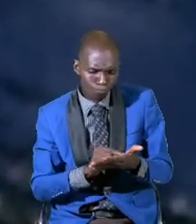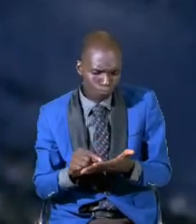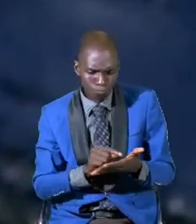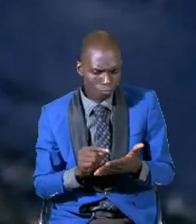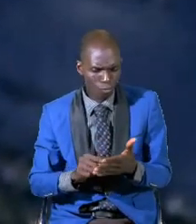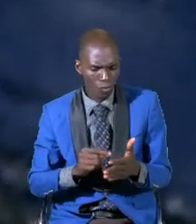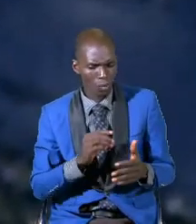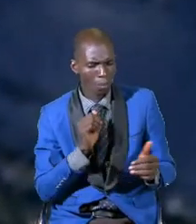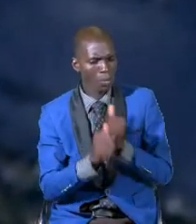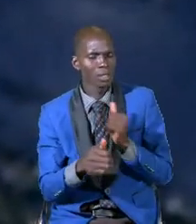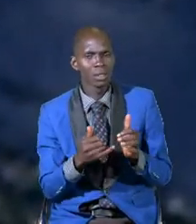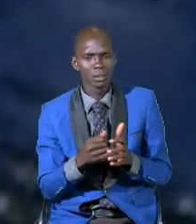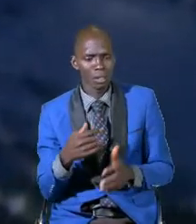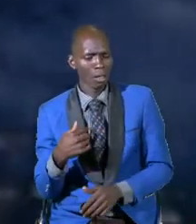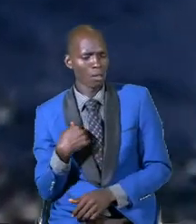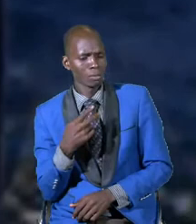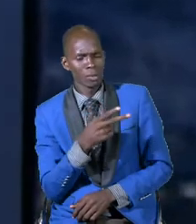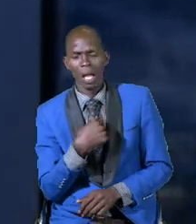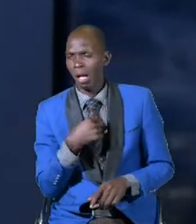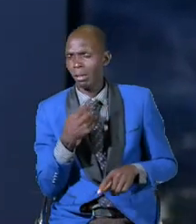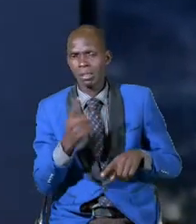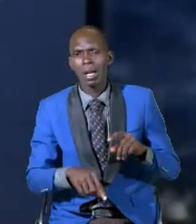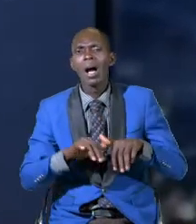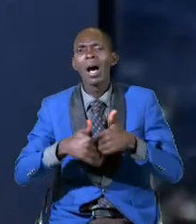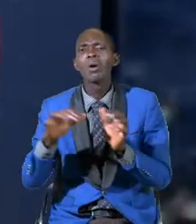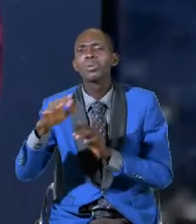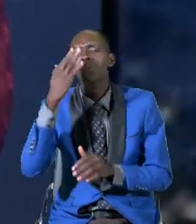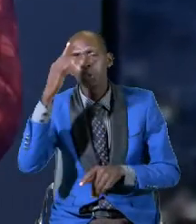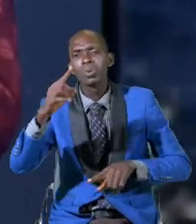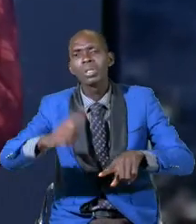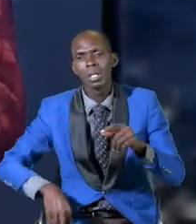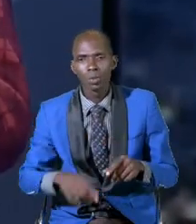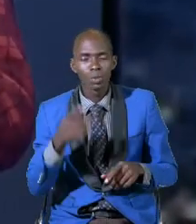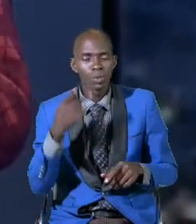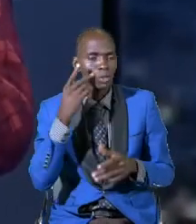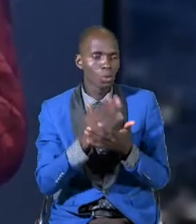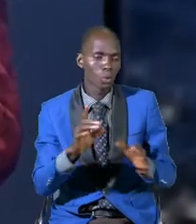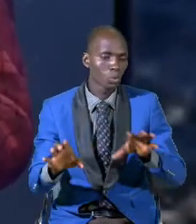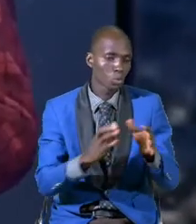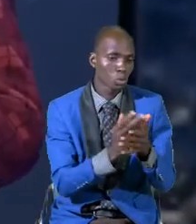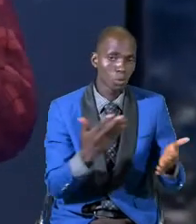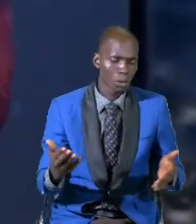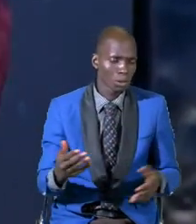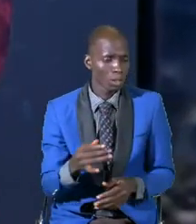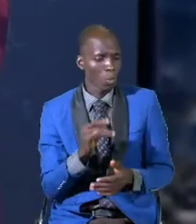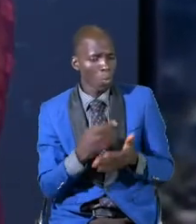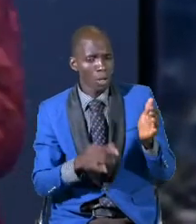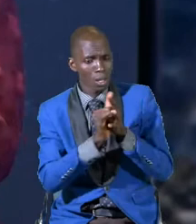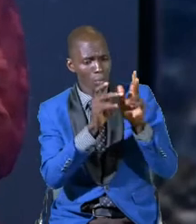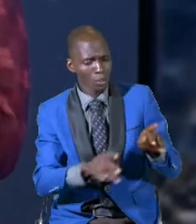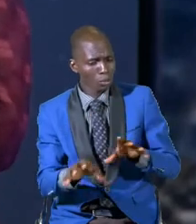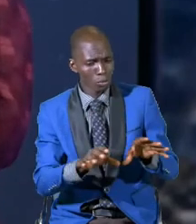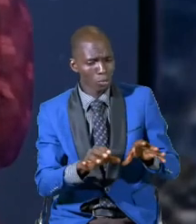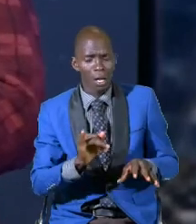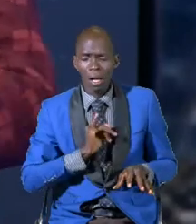do you know? You see somebody performing an operation, and they say that operation, it had never